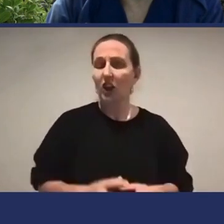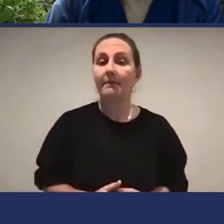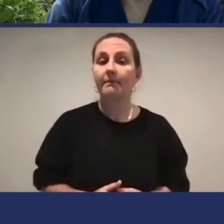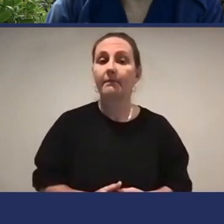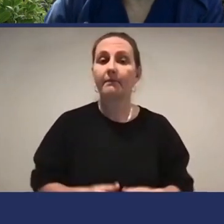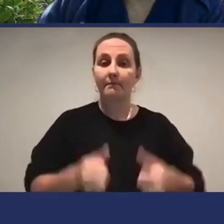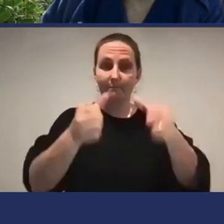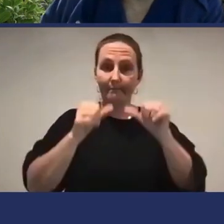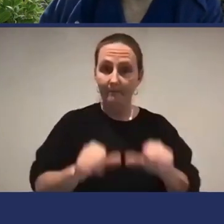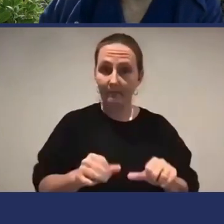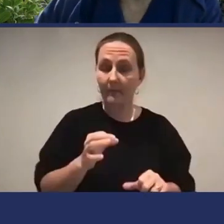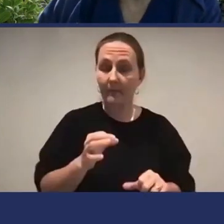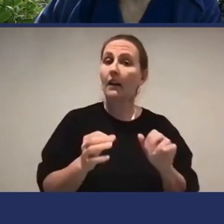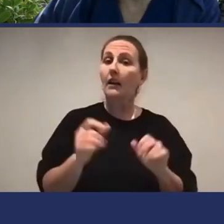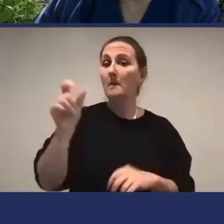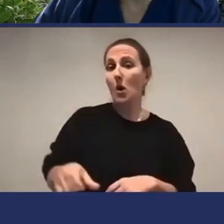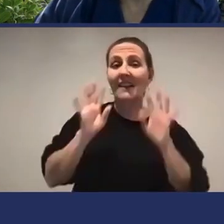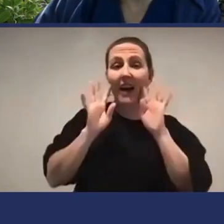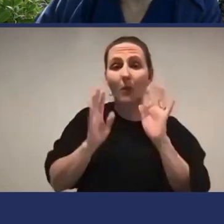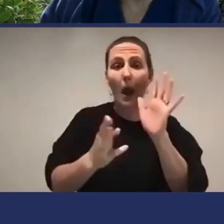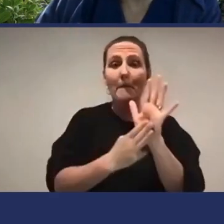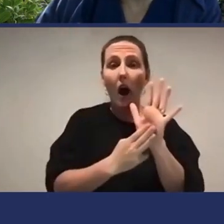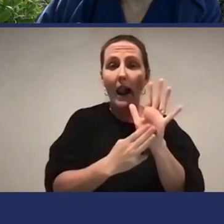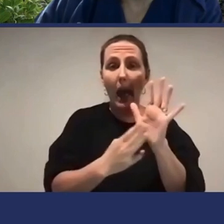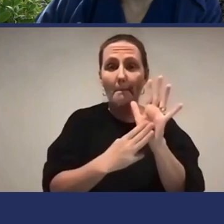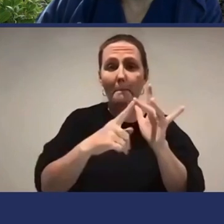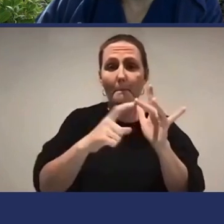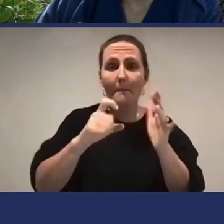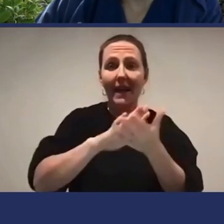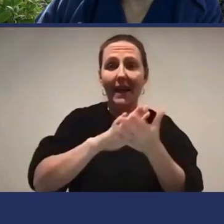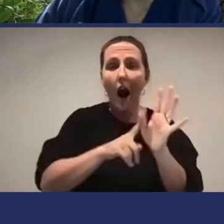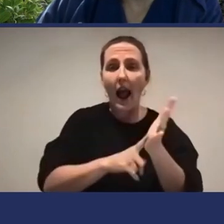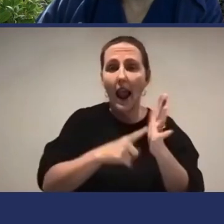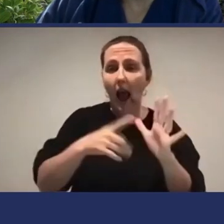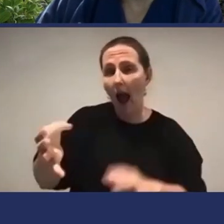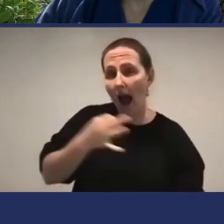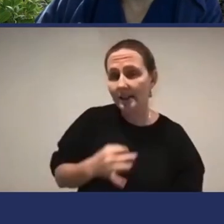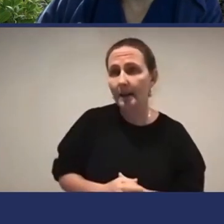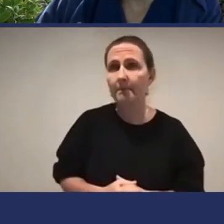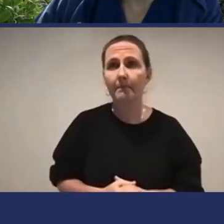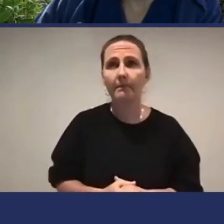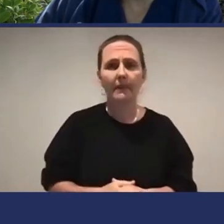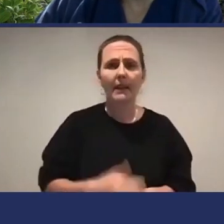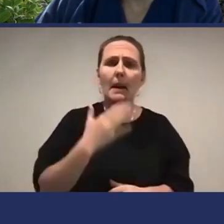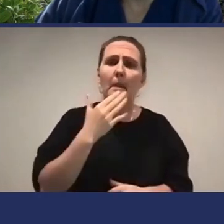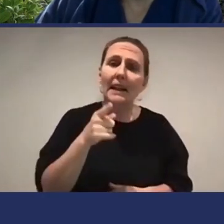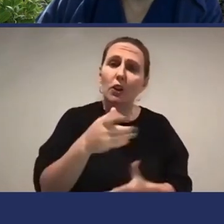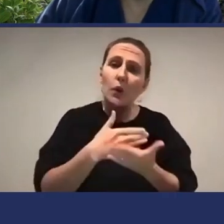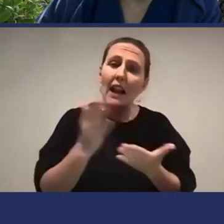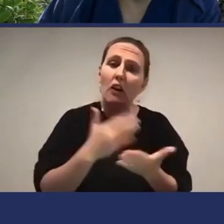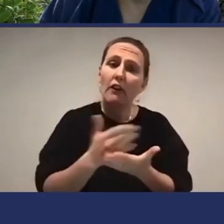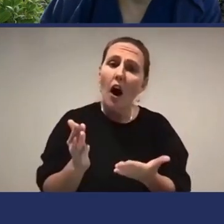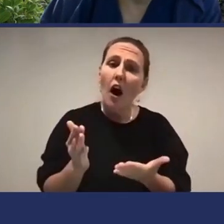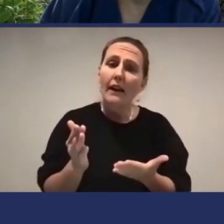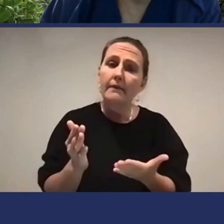Michaela, I hope I'm saying your name right, wants to know, can you please clarify that no constituents of the vaccine